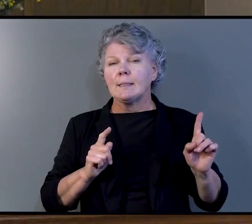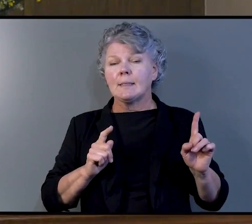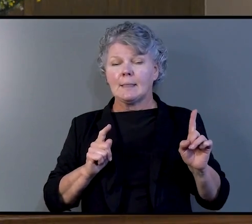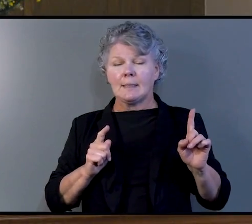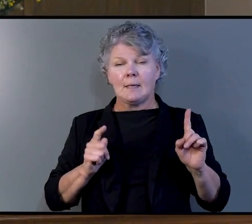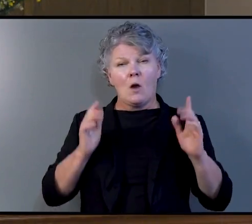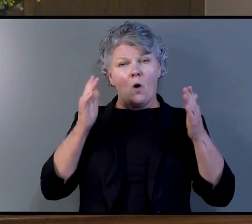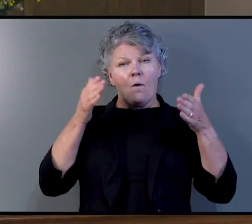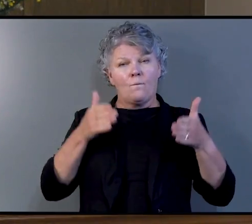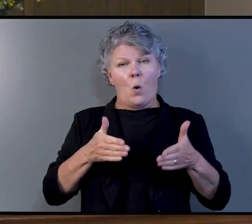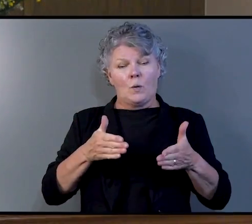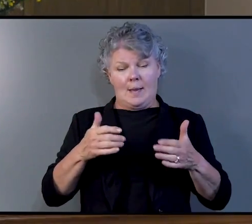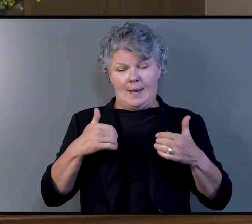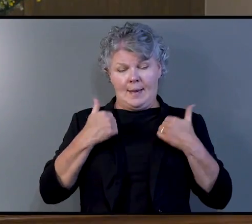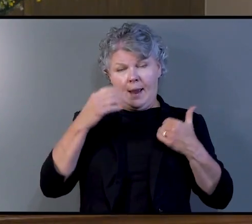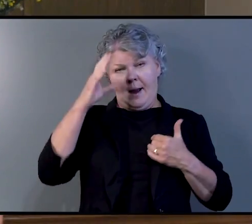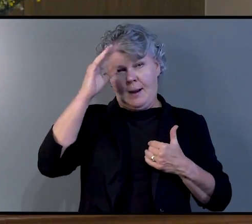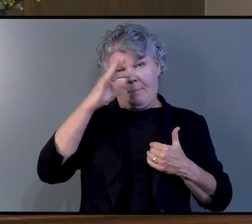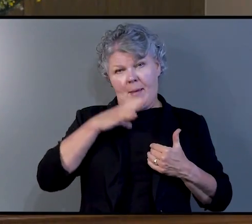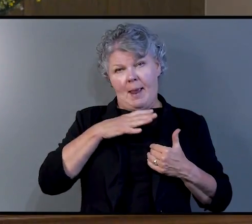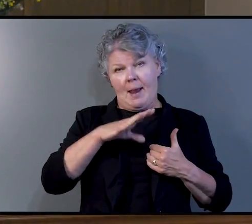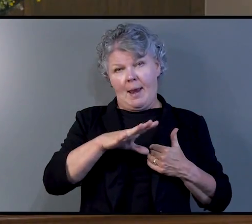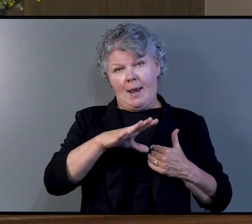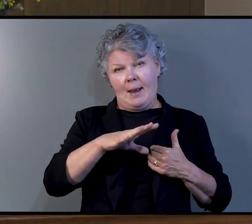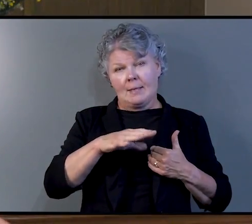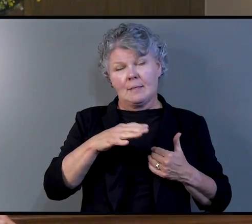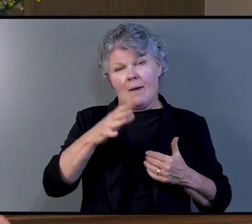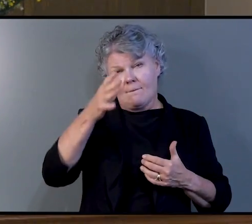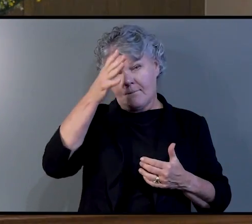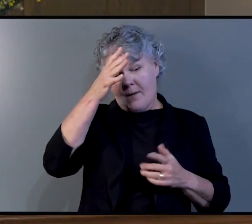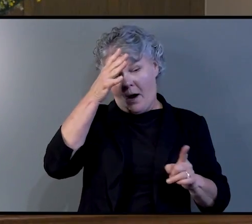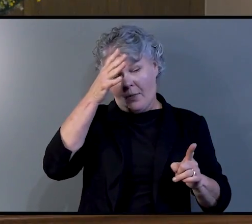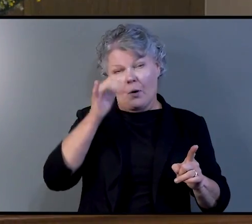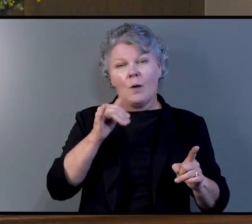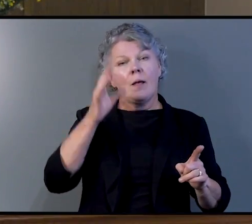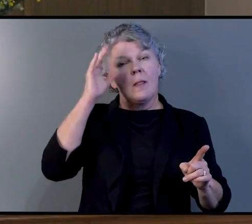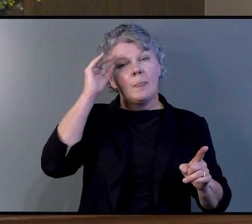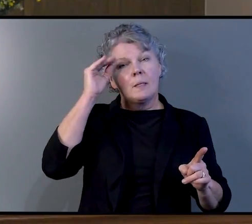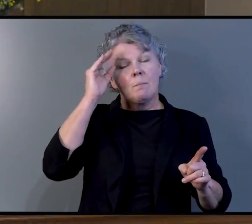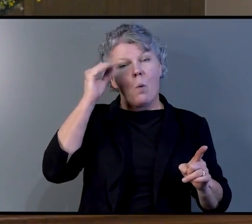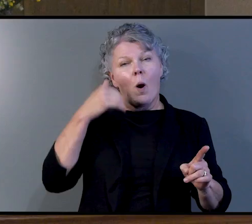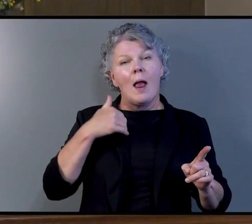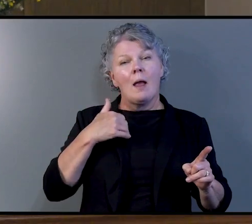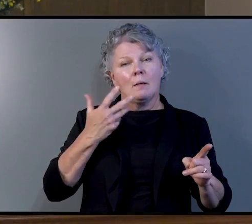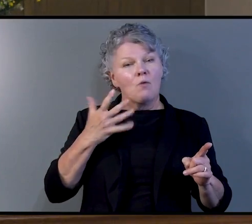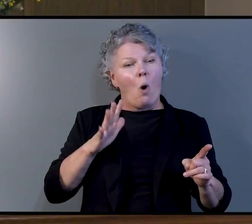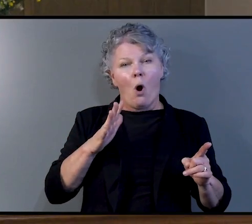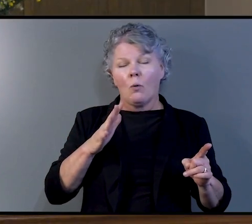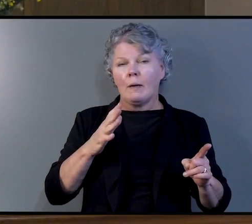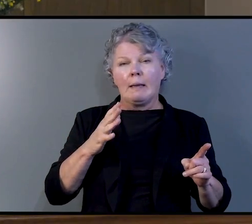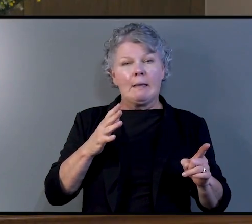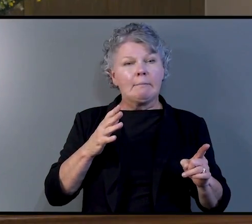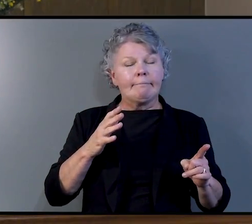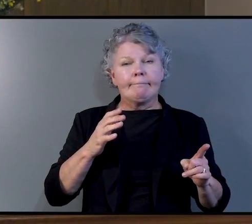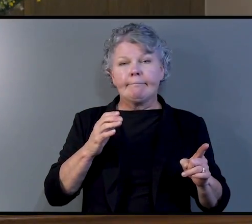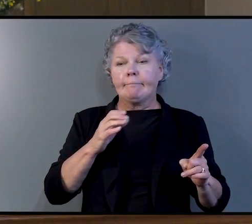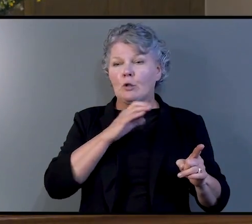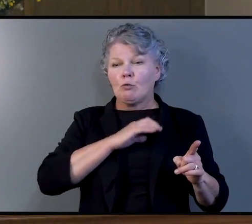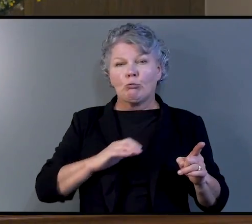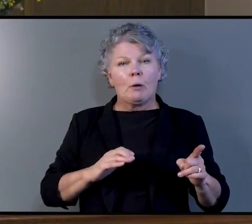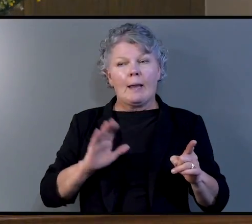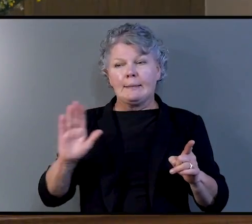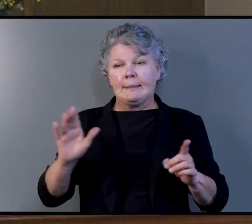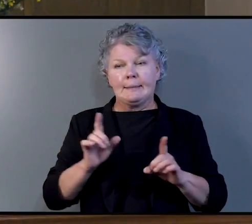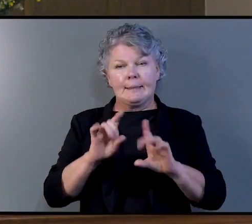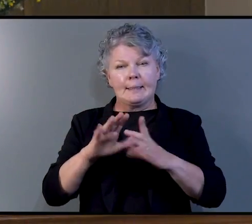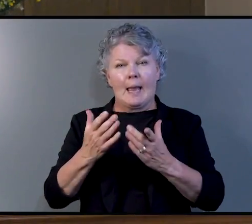encounter focuses on a young man and his father. This boy that is brought to Jesus has already been seen by Christ's disciples,